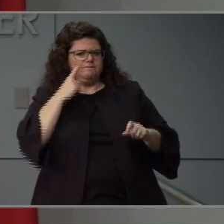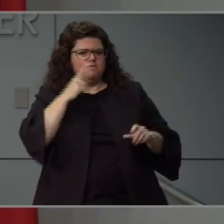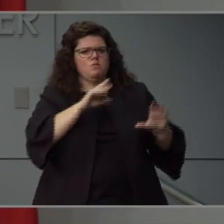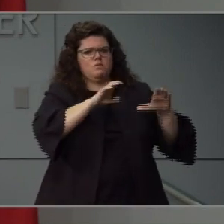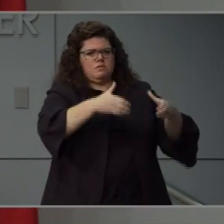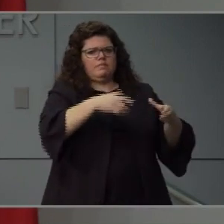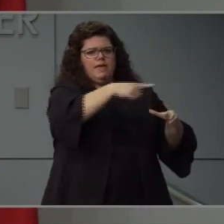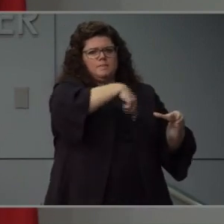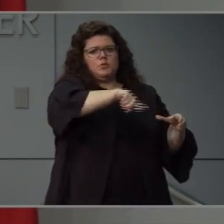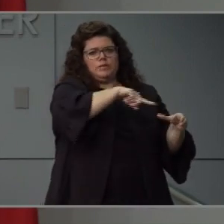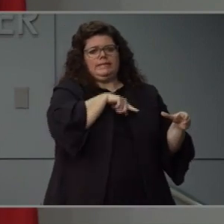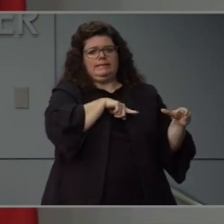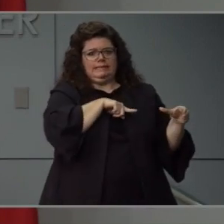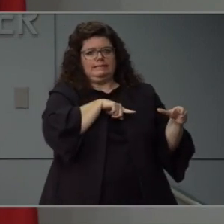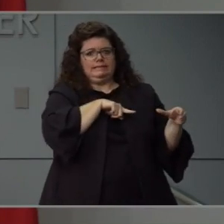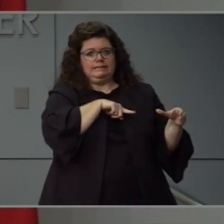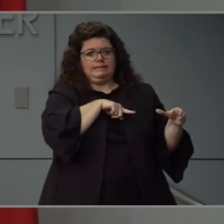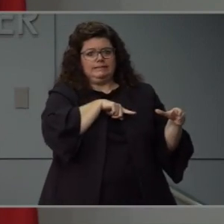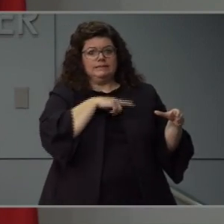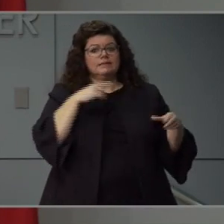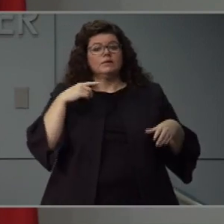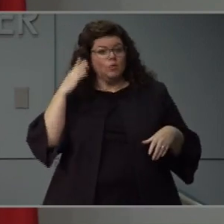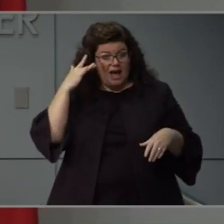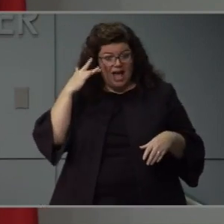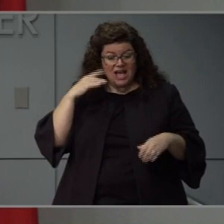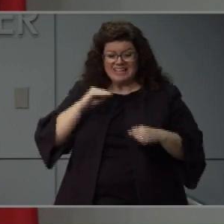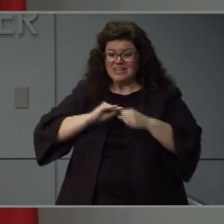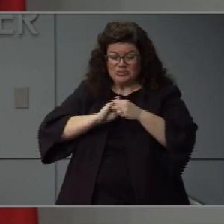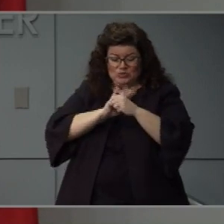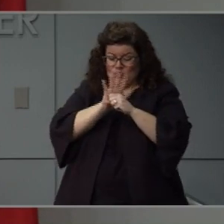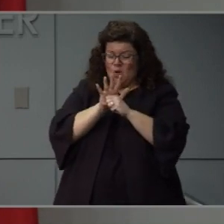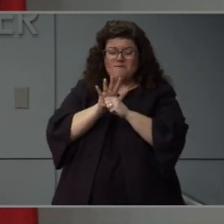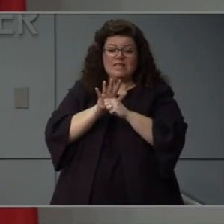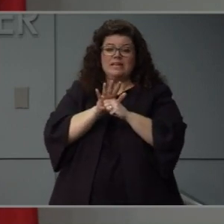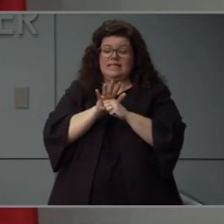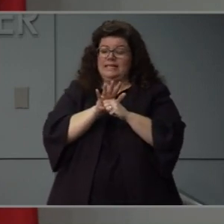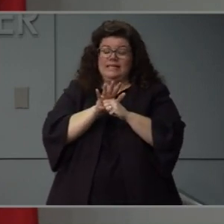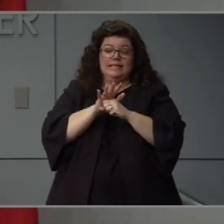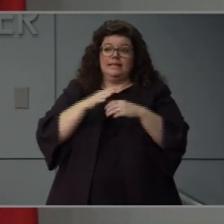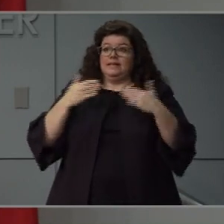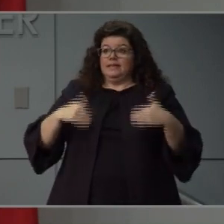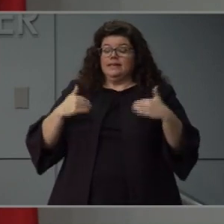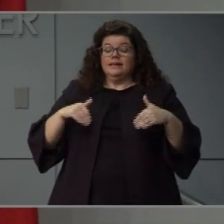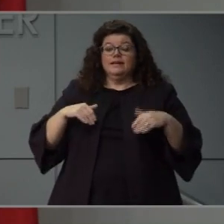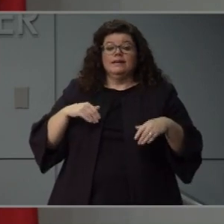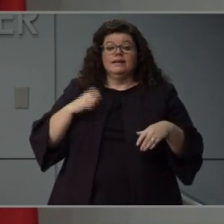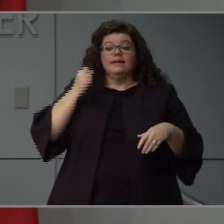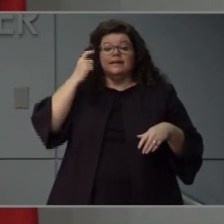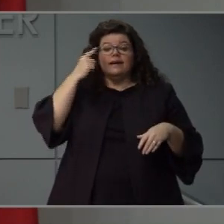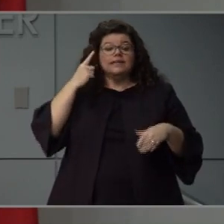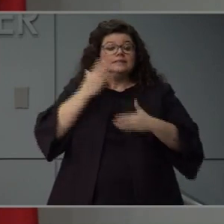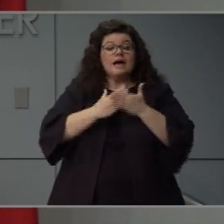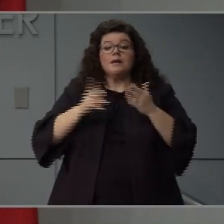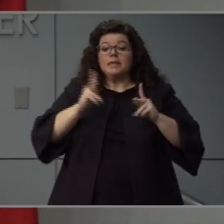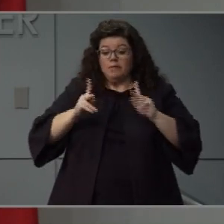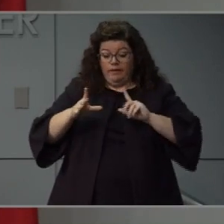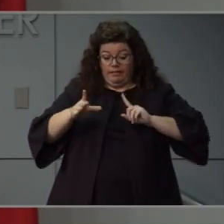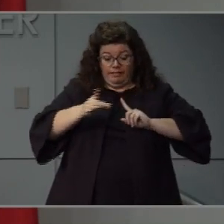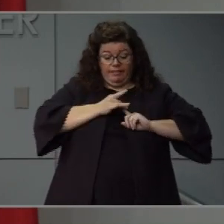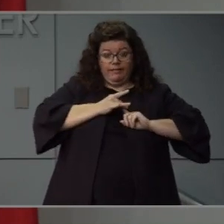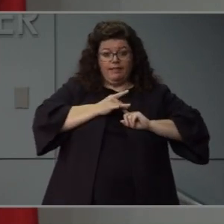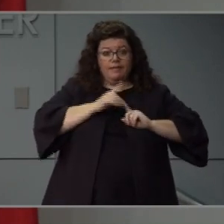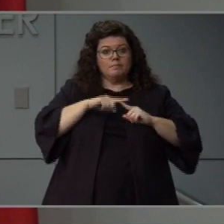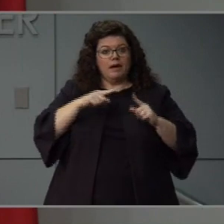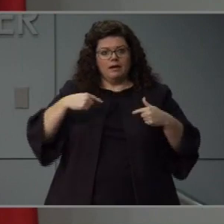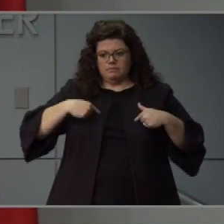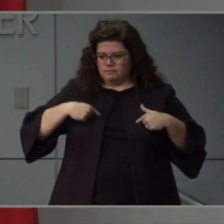communities. Because again, COVID-19 has so many folks who have it who don't show symptoms. And